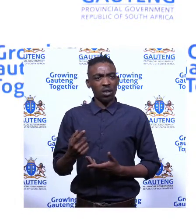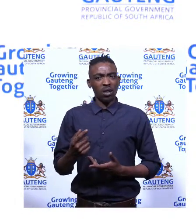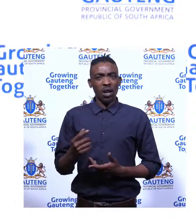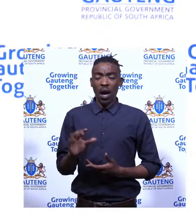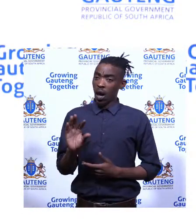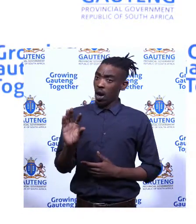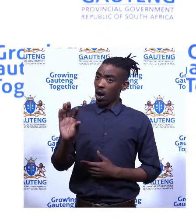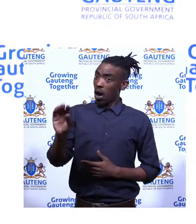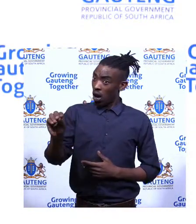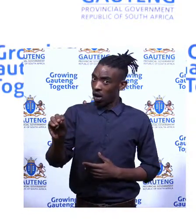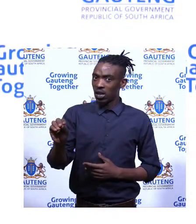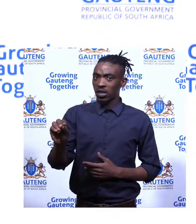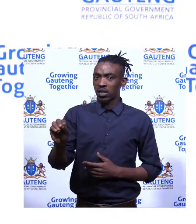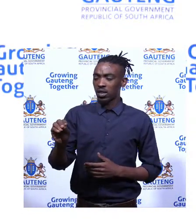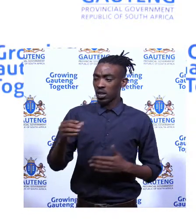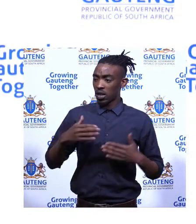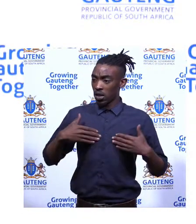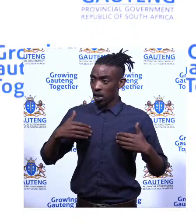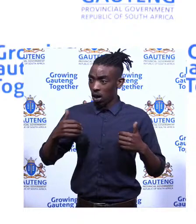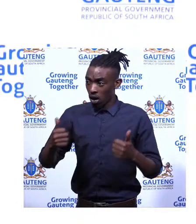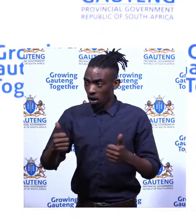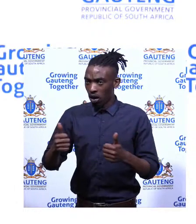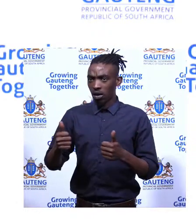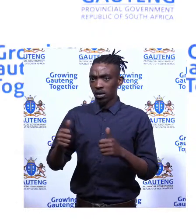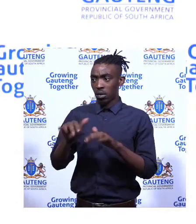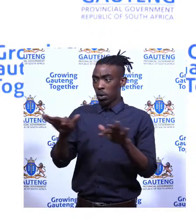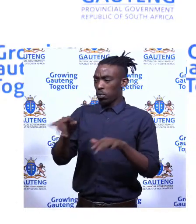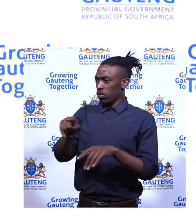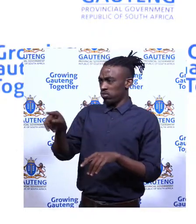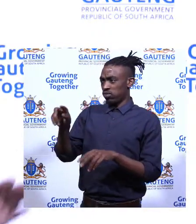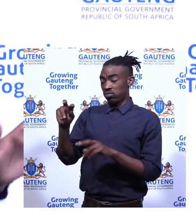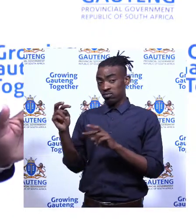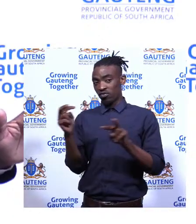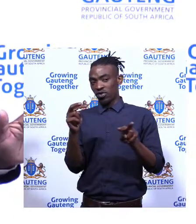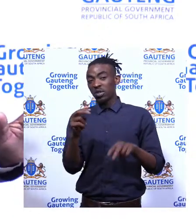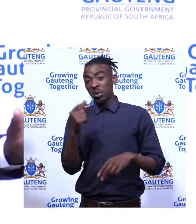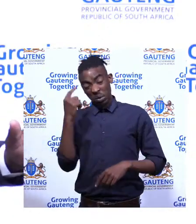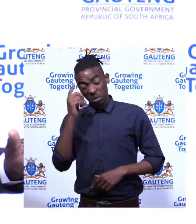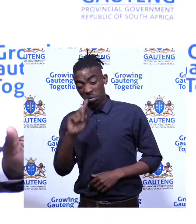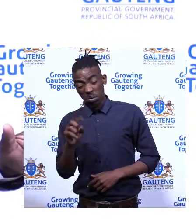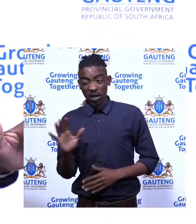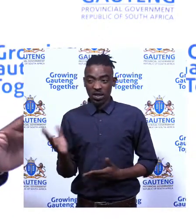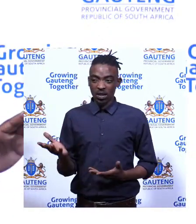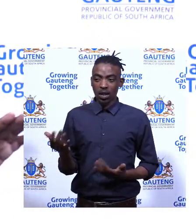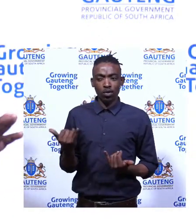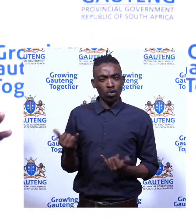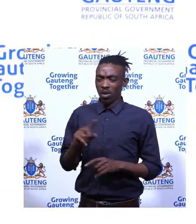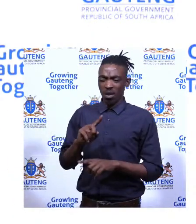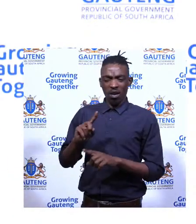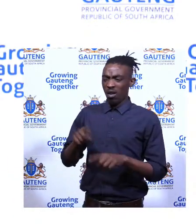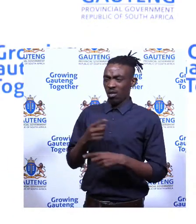ask what the health people's view would be on it. I don't want to ask them today.